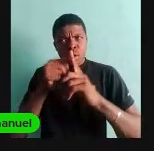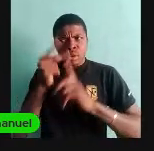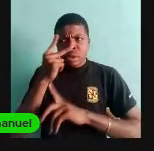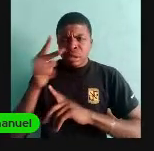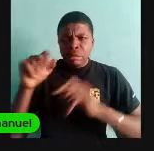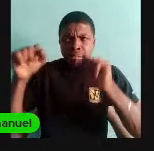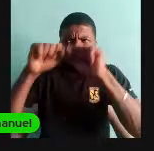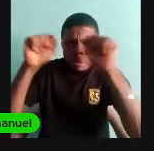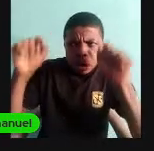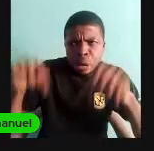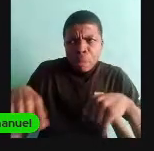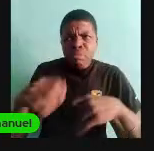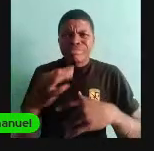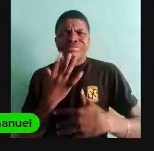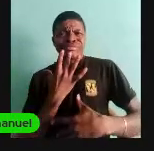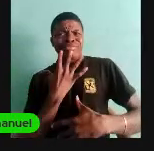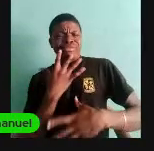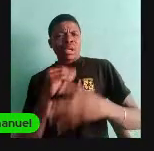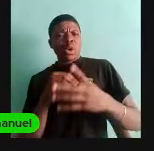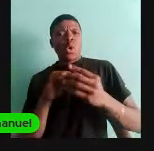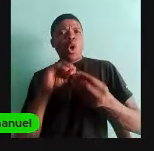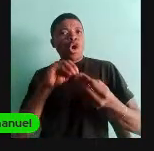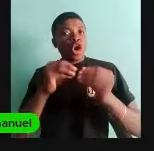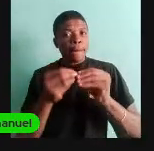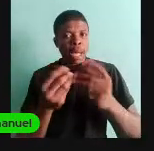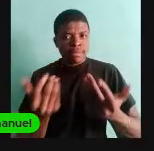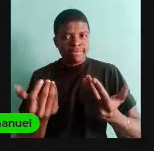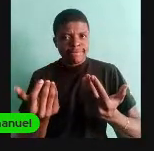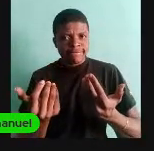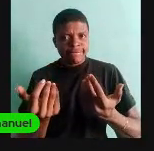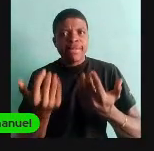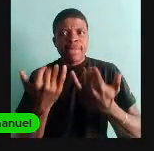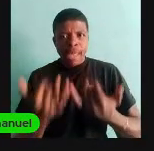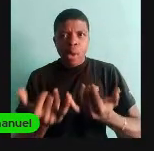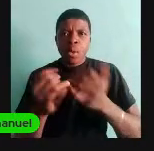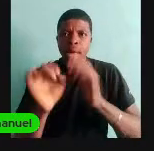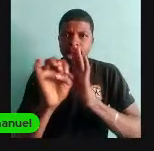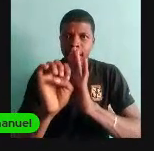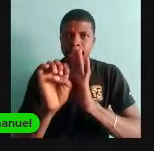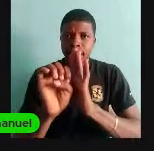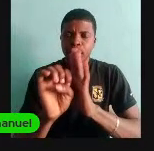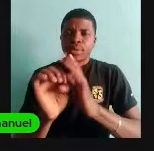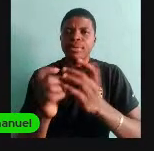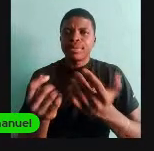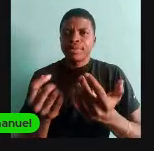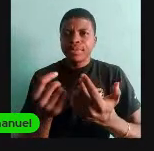numbers. Now, if you don't understand, let me show you what I mean. Next slide, please.